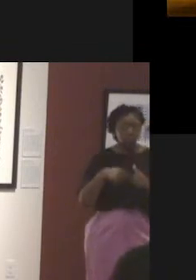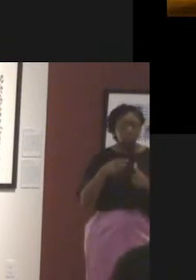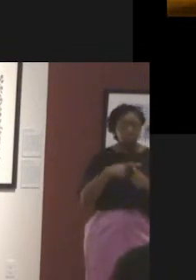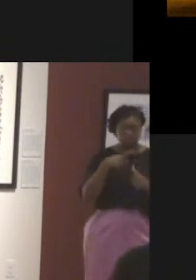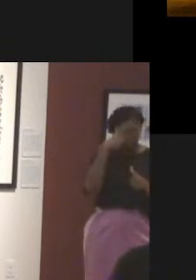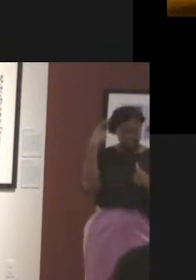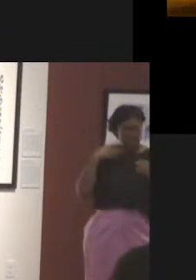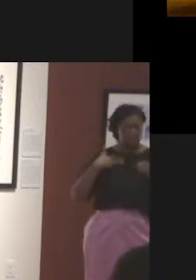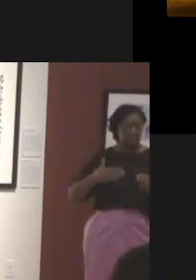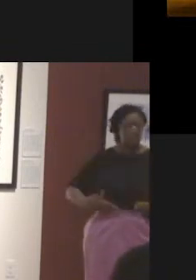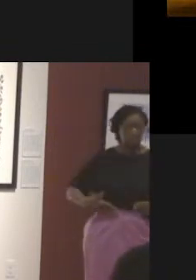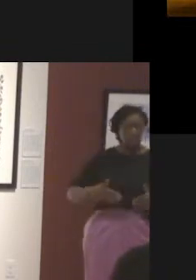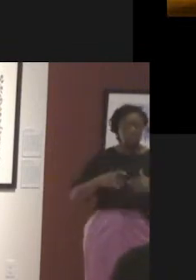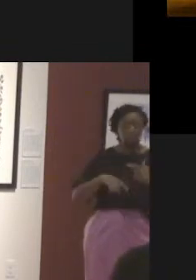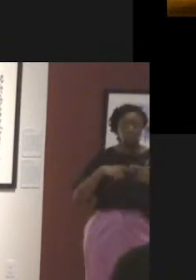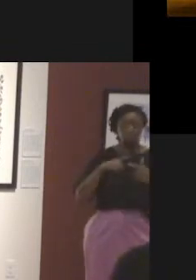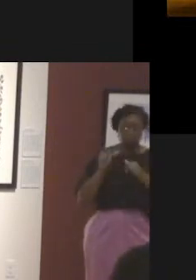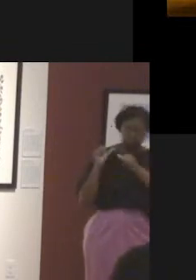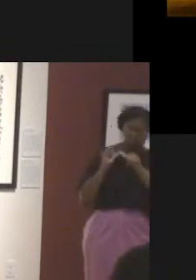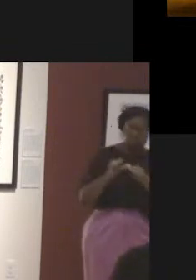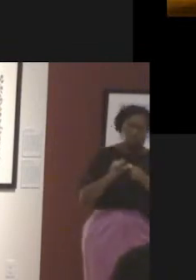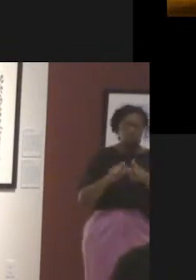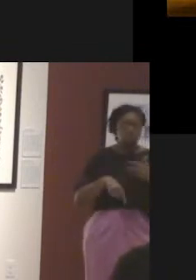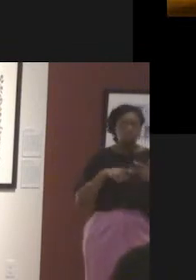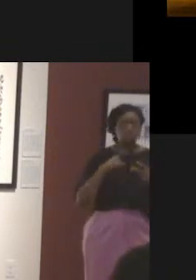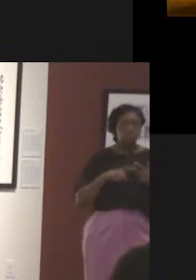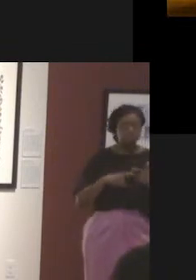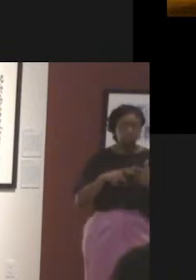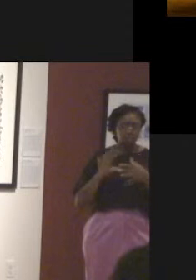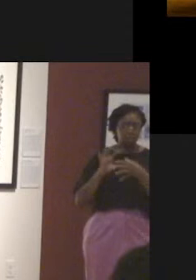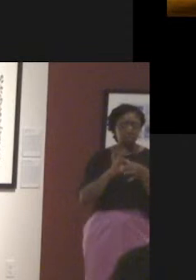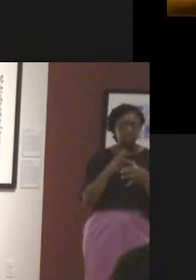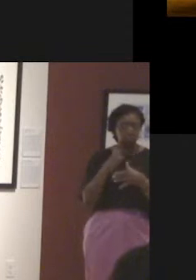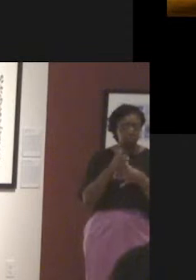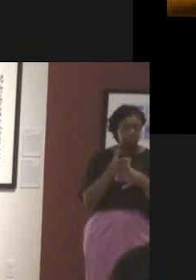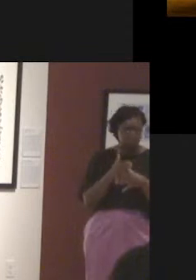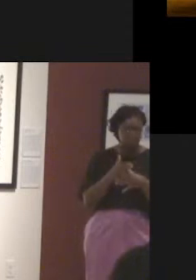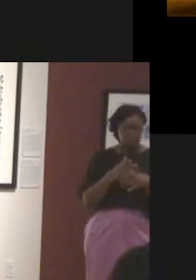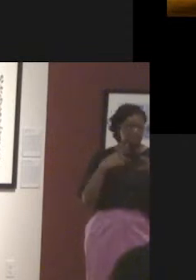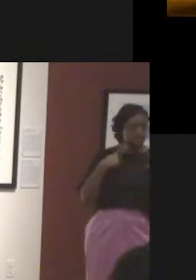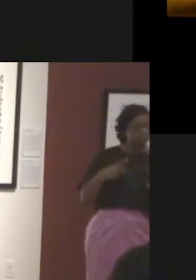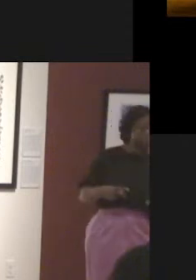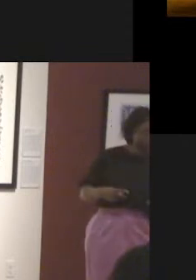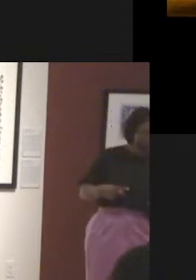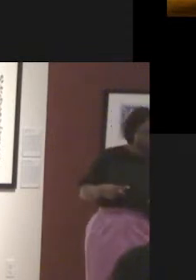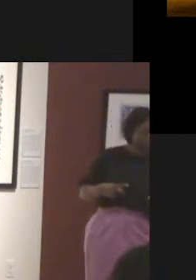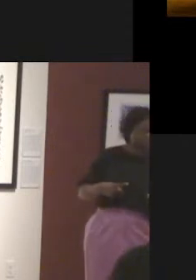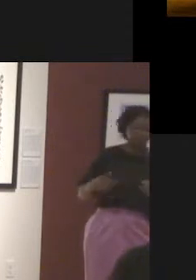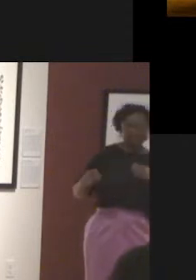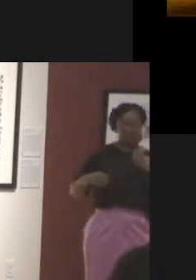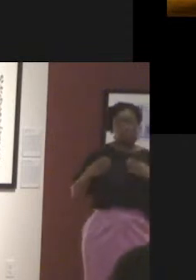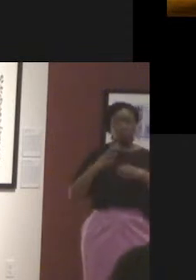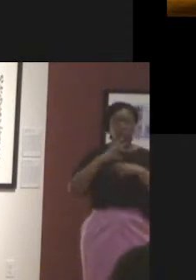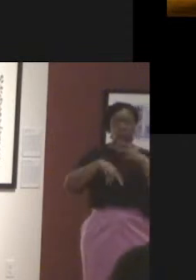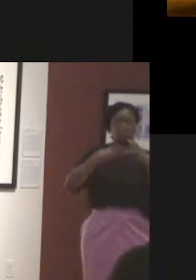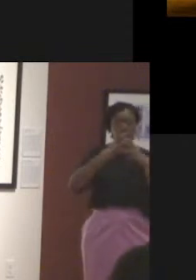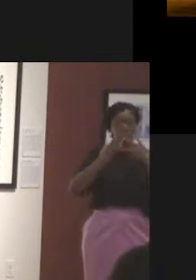Black body, endurance, and the connections between the physical and our emotional